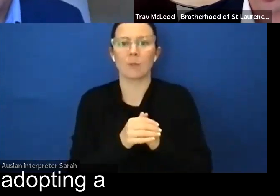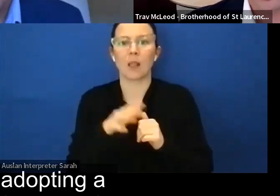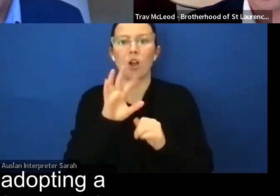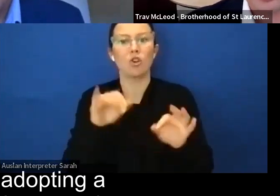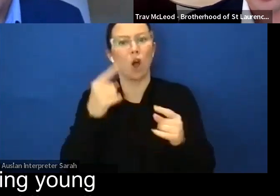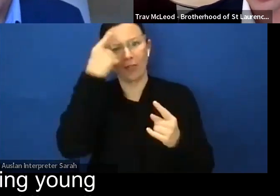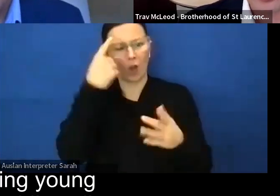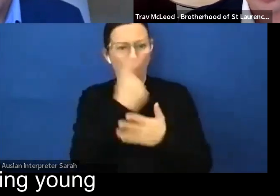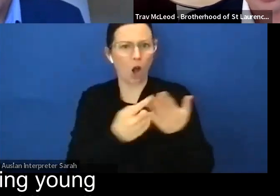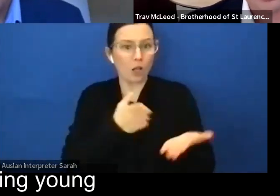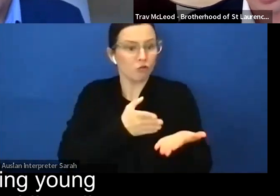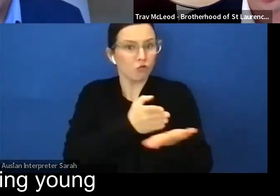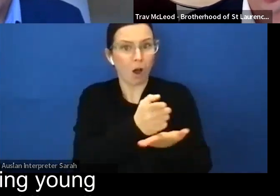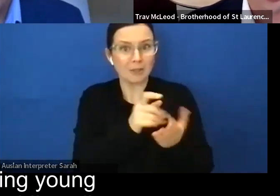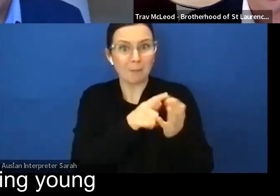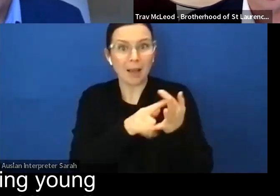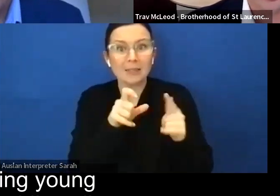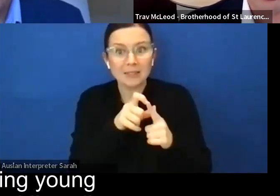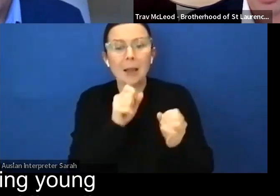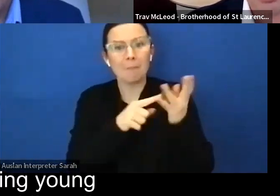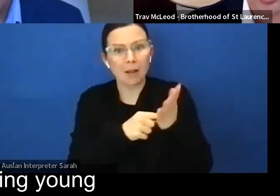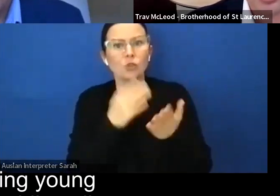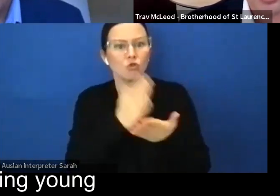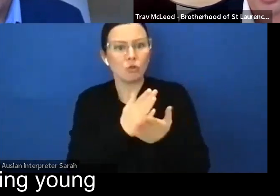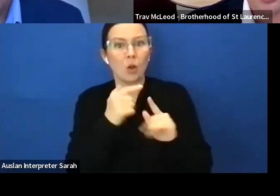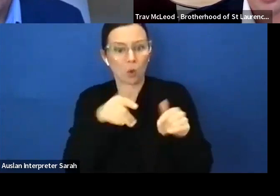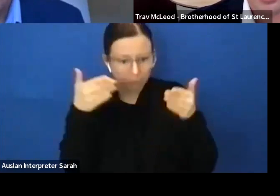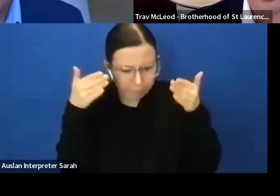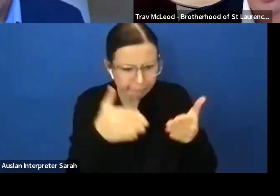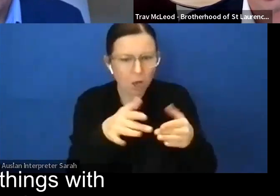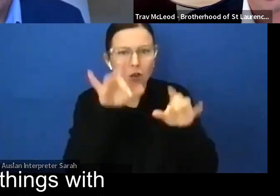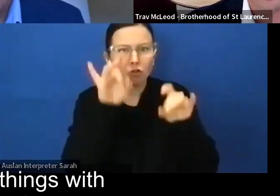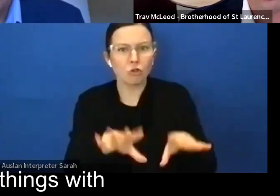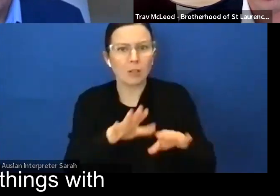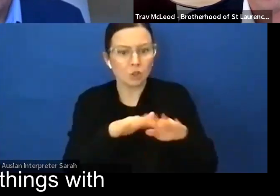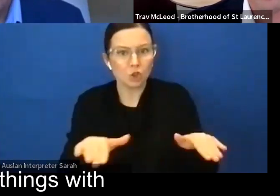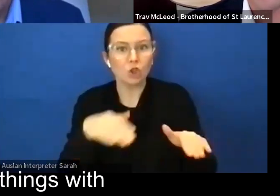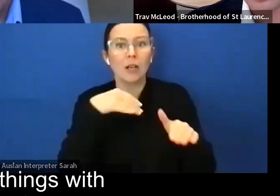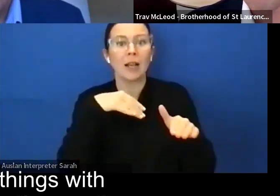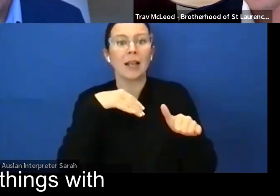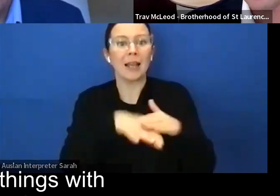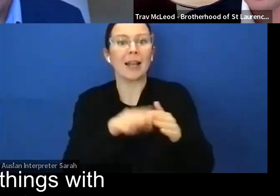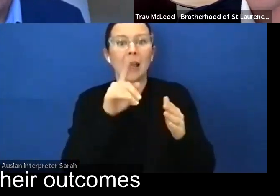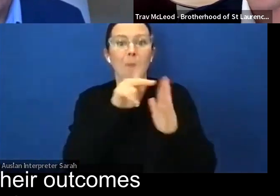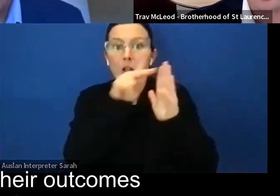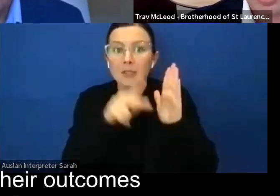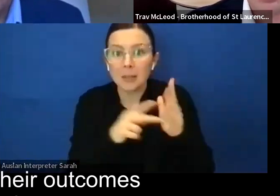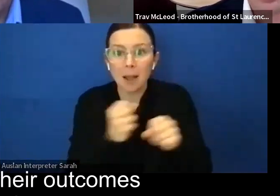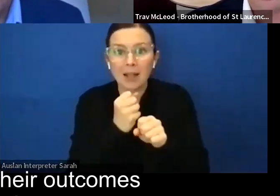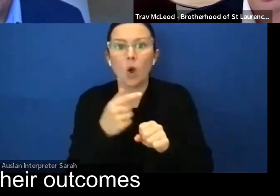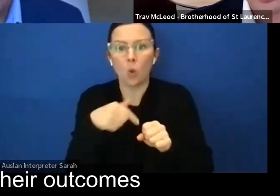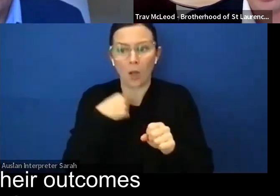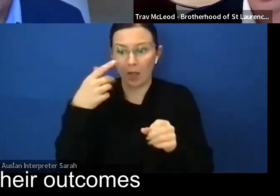rights-based approach, it's centering young children in public policy and doing things with them because they matter and because